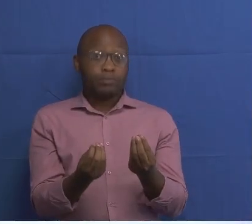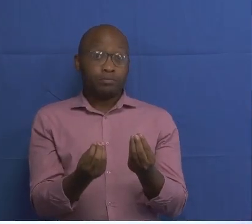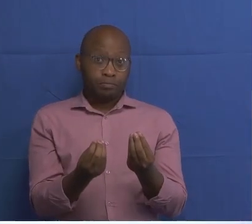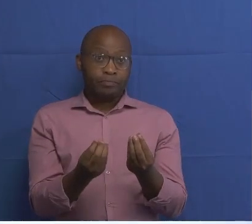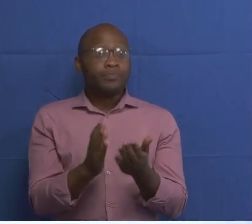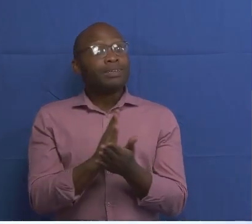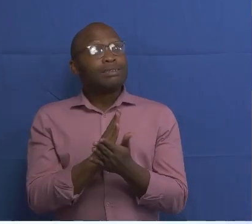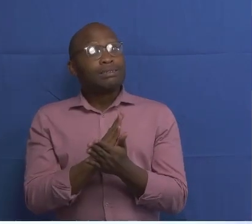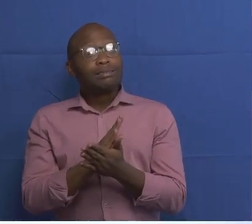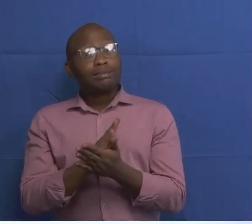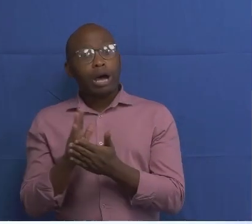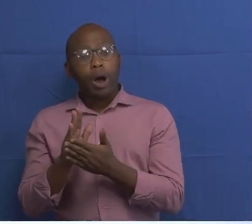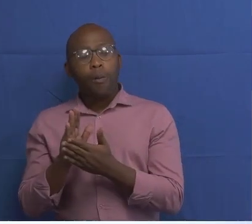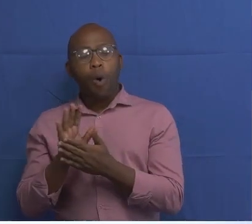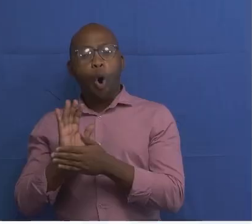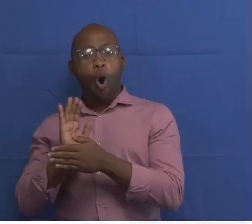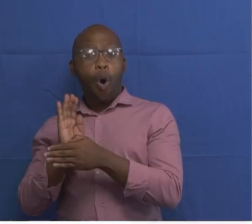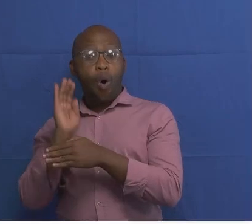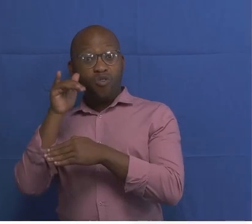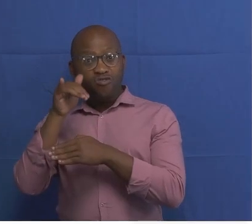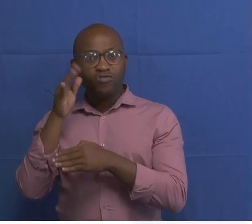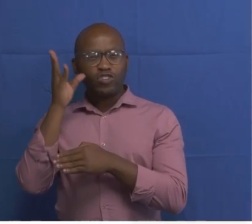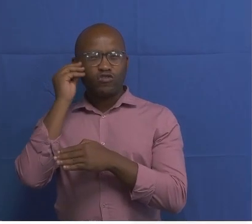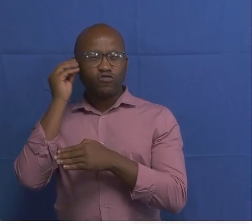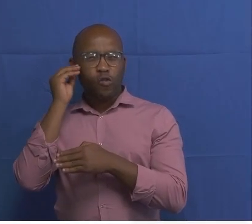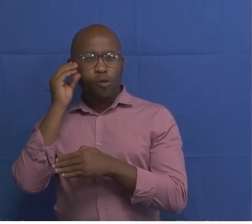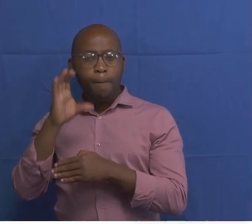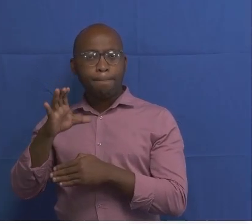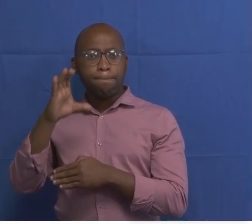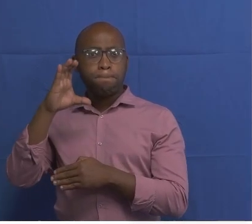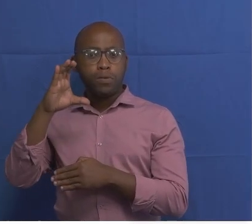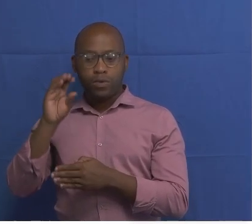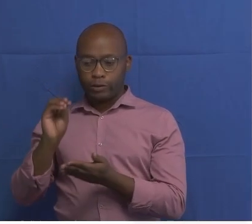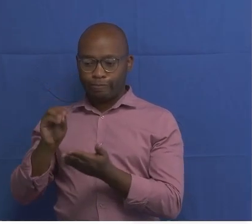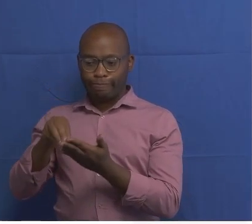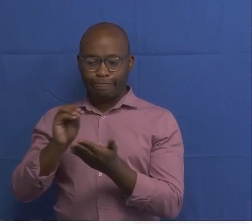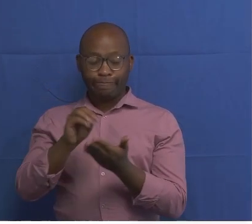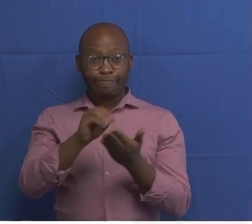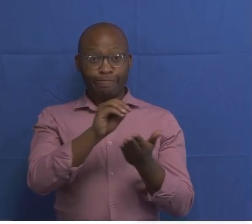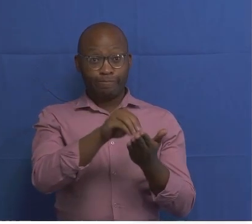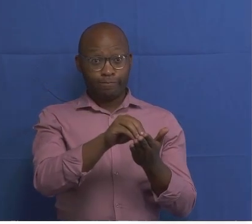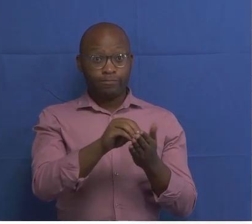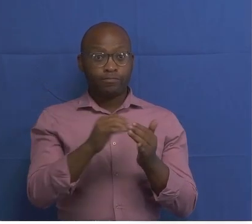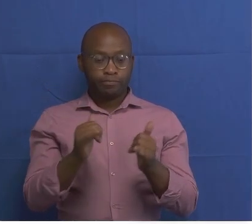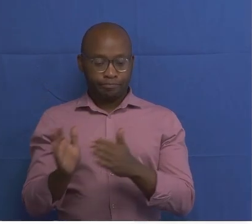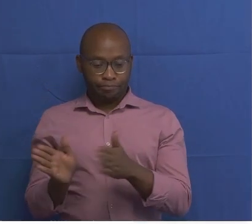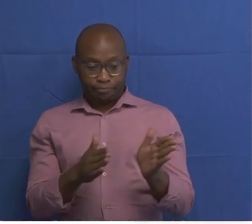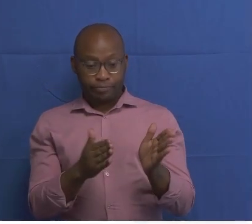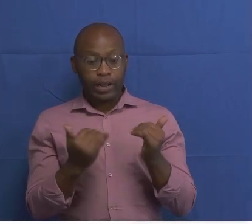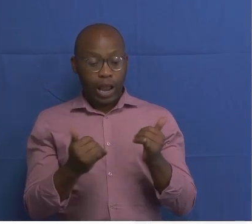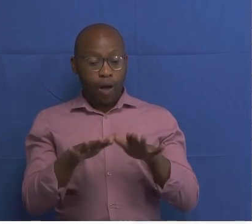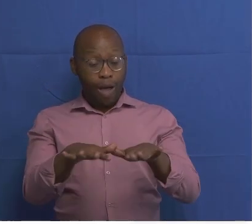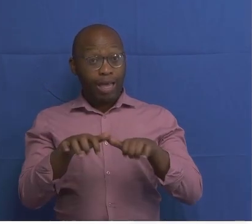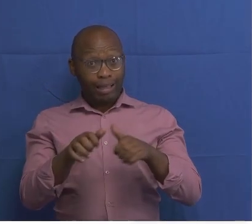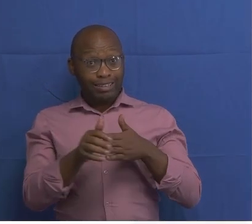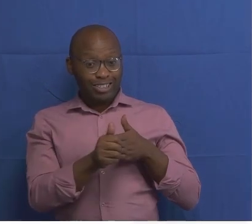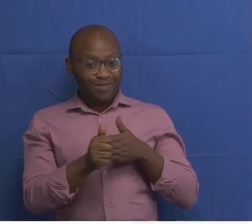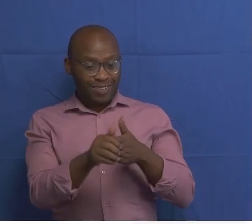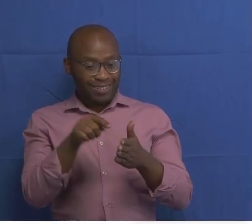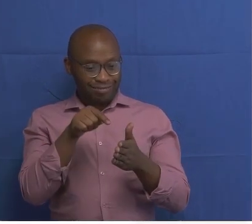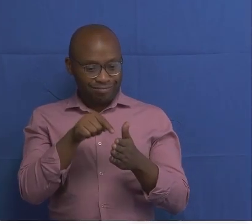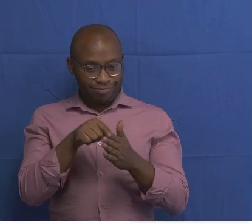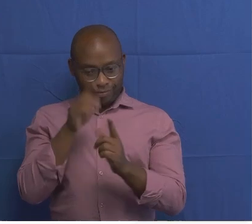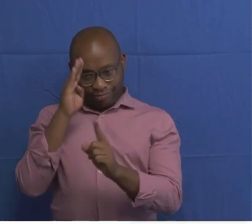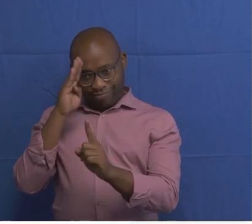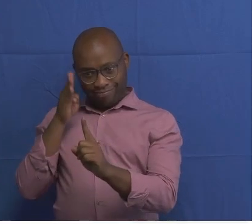is examinable. So the exam guidelines, it guides us to exactly what it is that will be covered in the exam. So